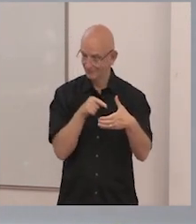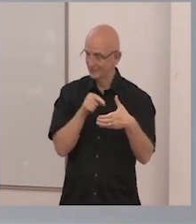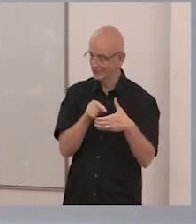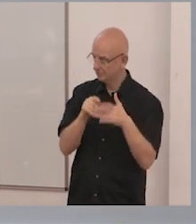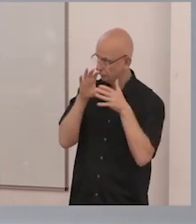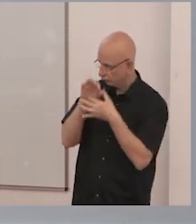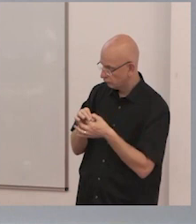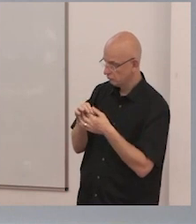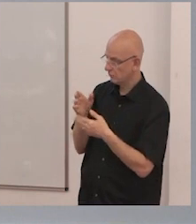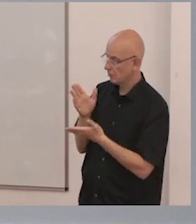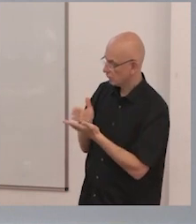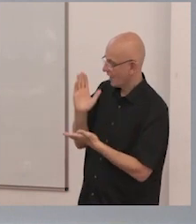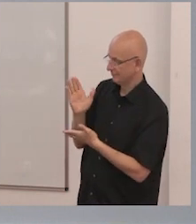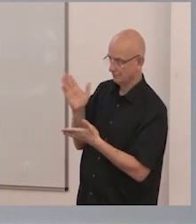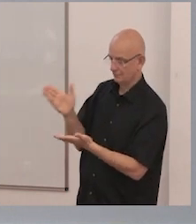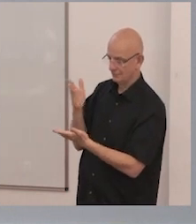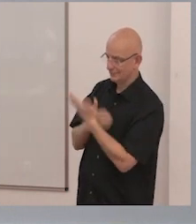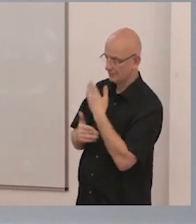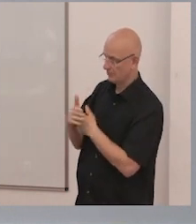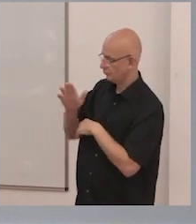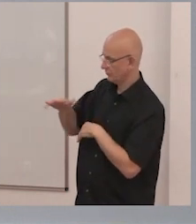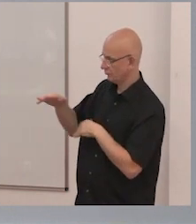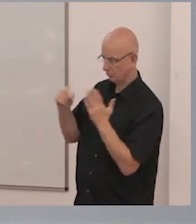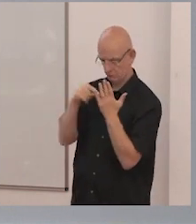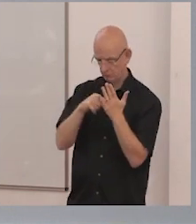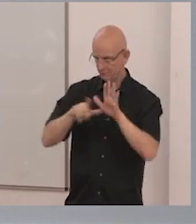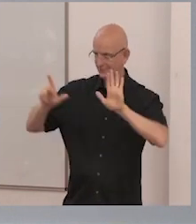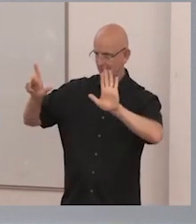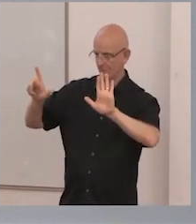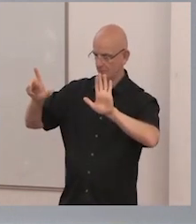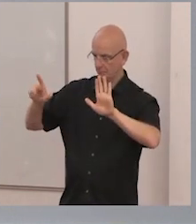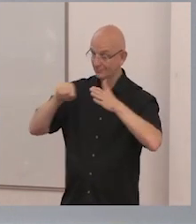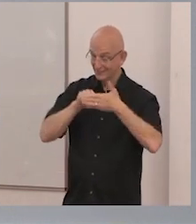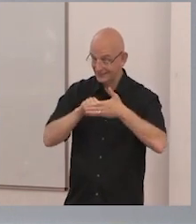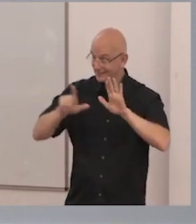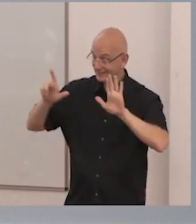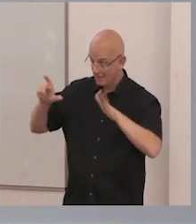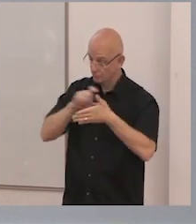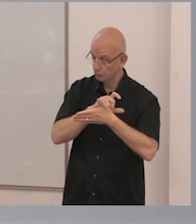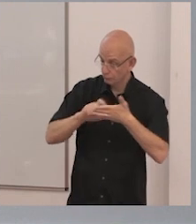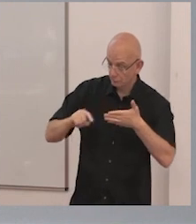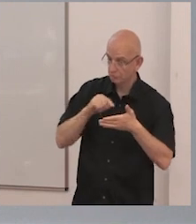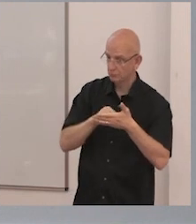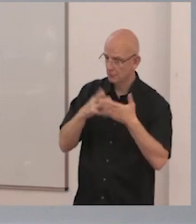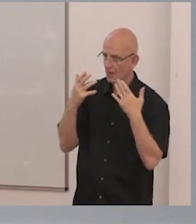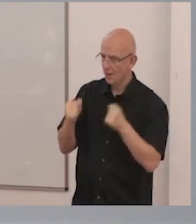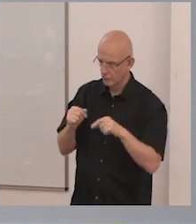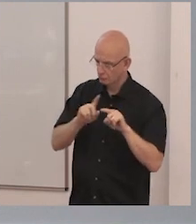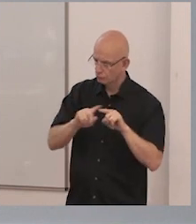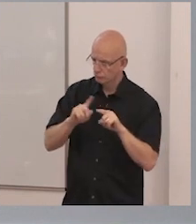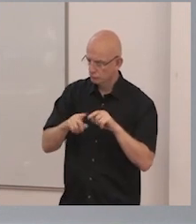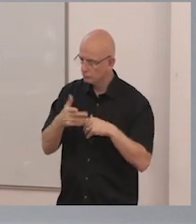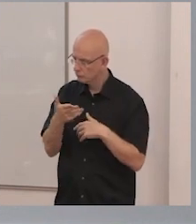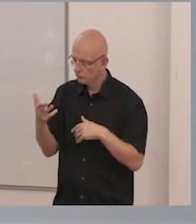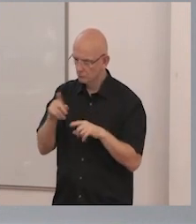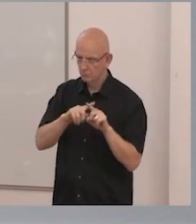references to disabled children and childhood age or age appropriate throughout other rights within the